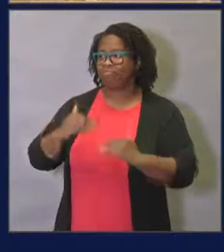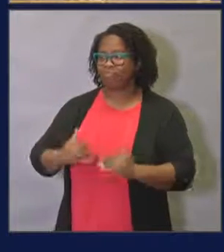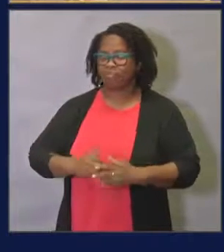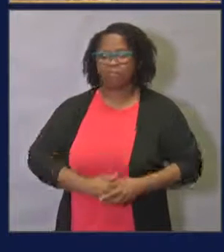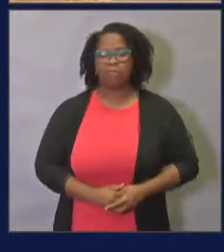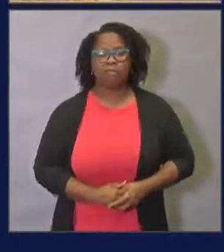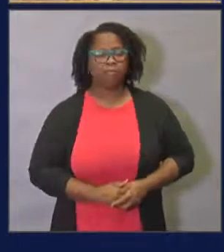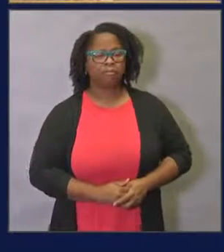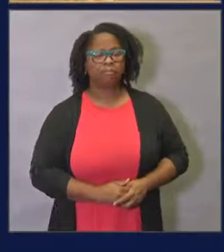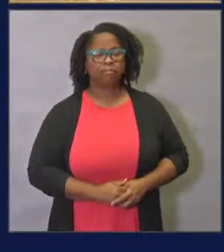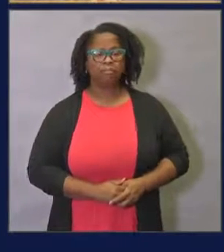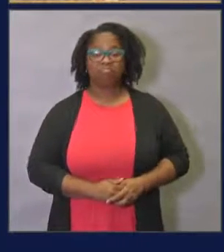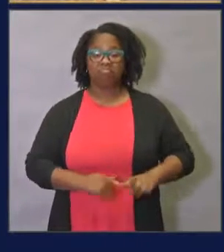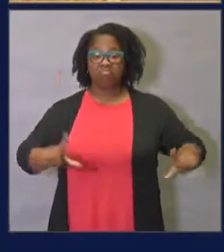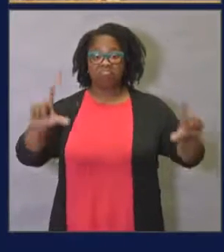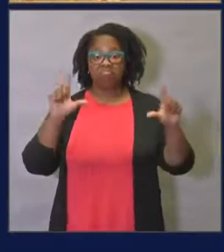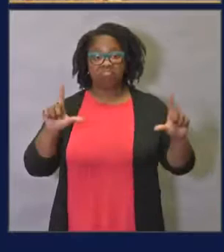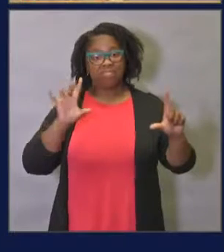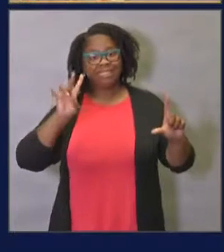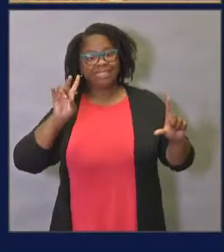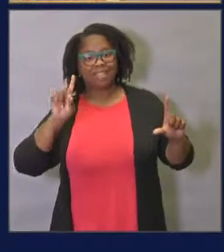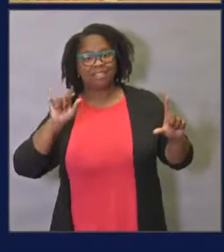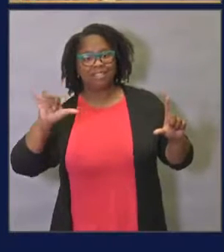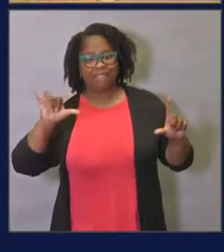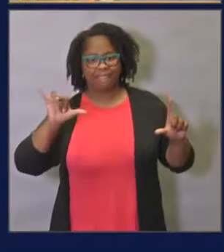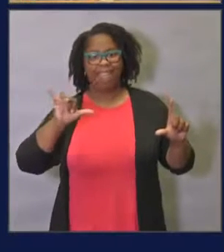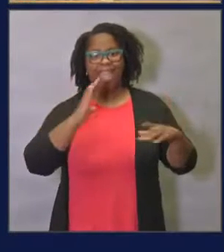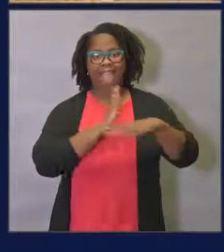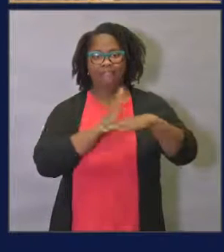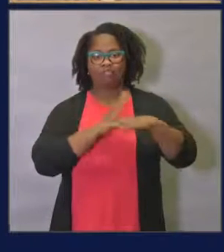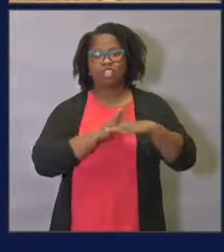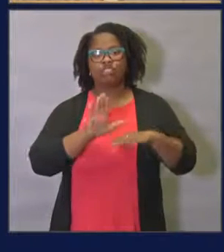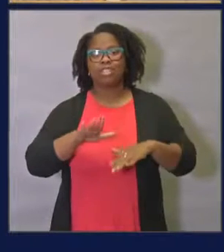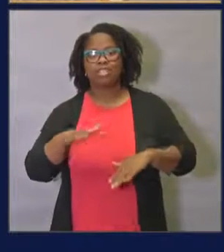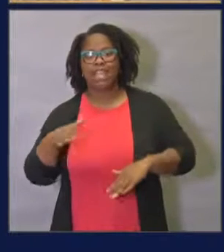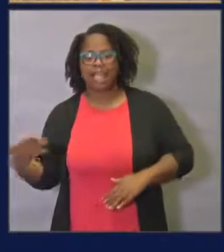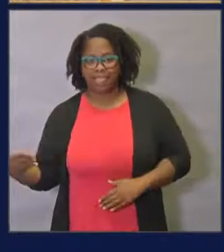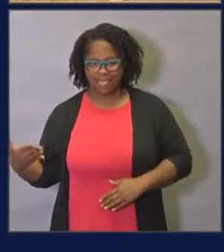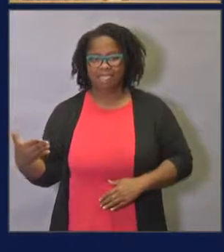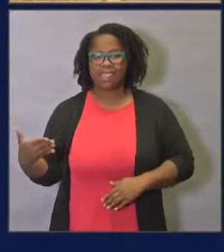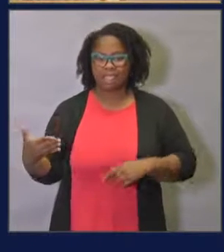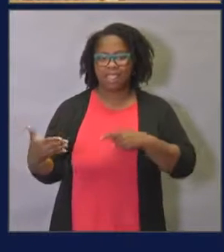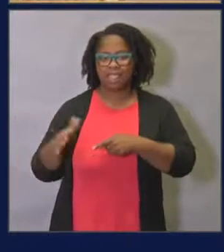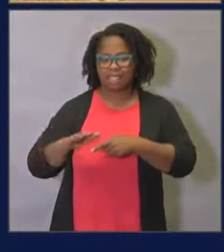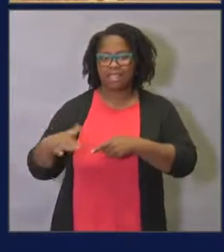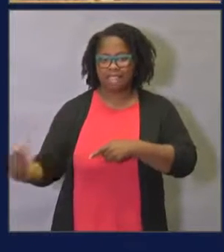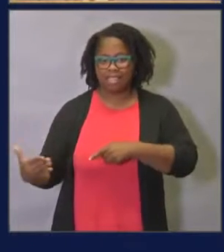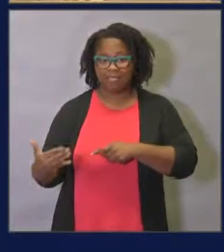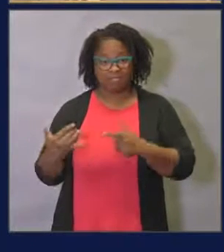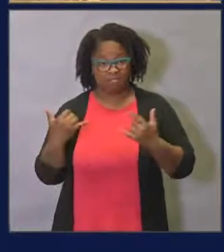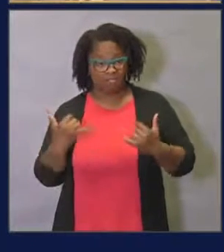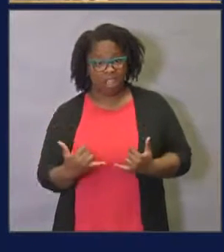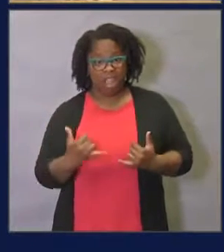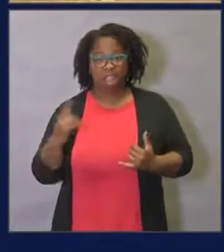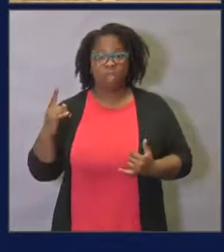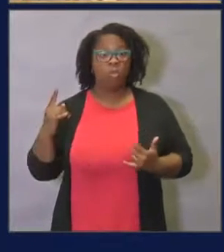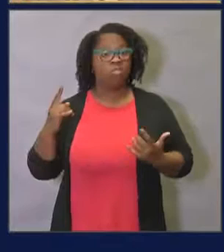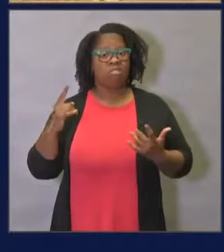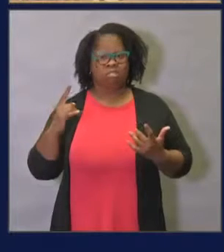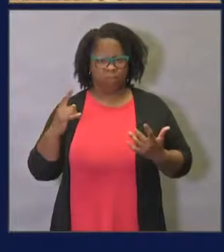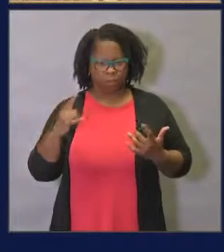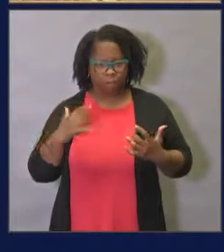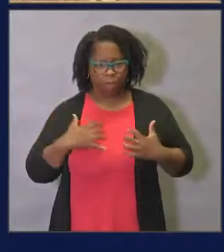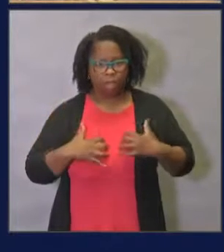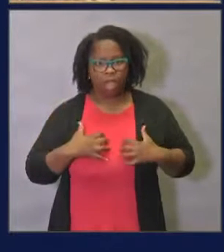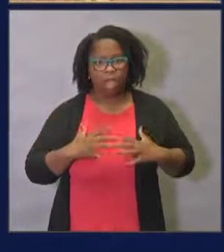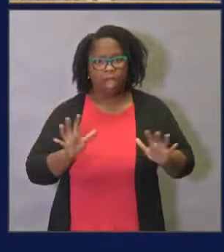graph shows a 7-day average in the daily number of deaths from COVID-19. And as you can see, we're now experiencing a distressing